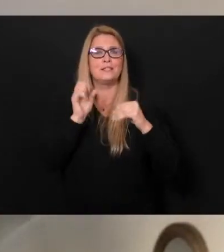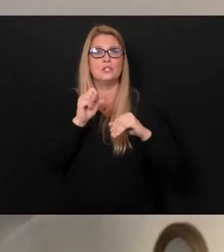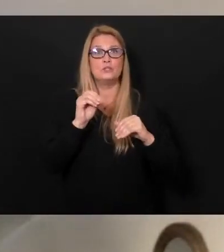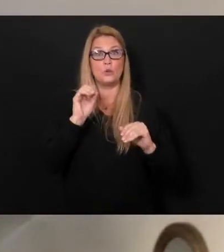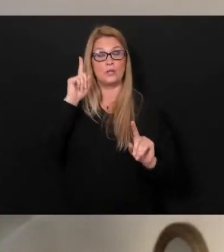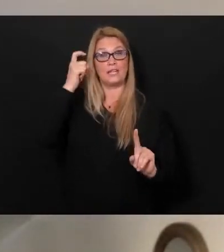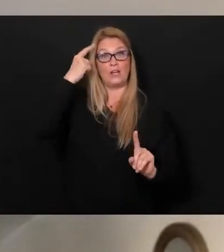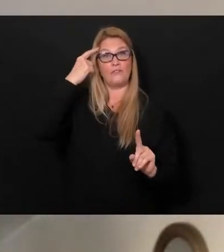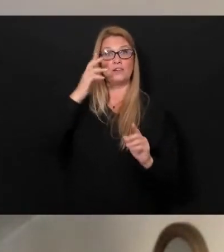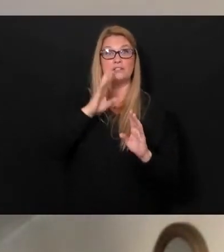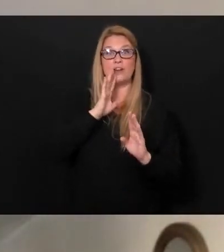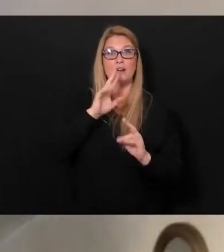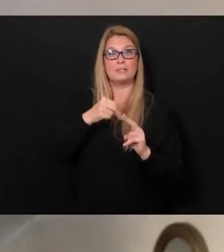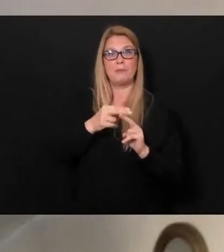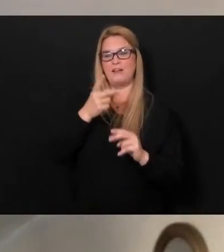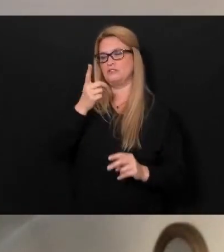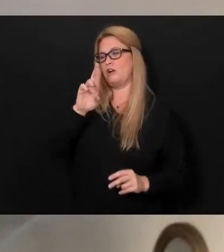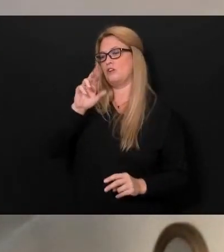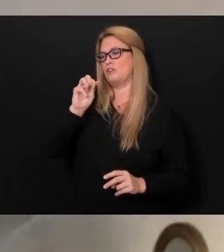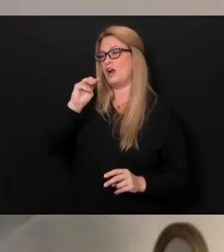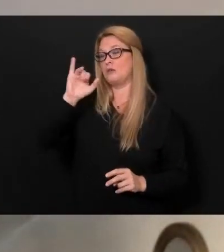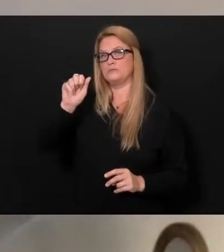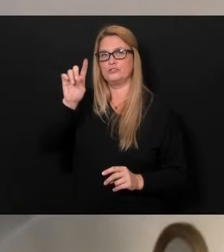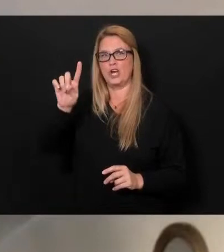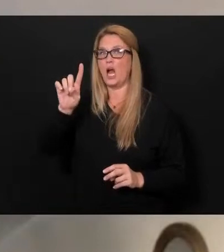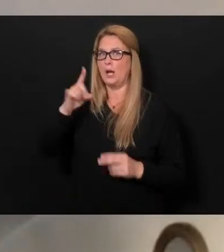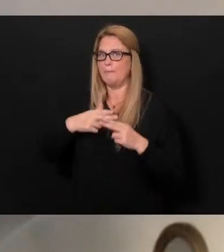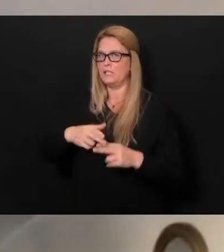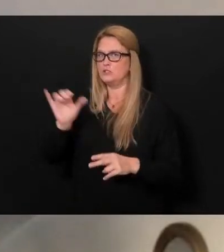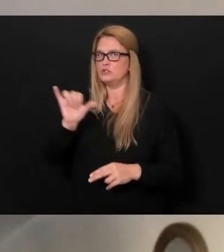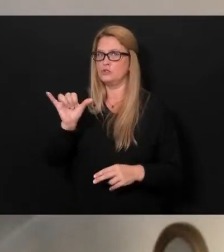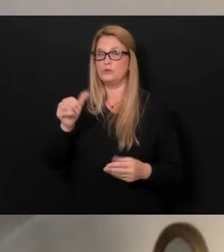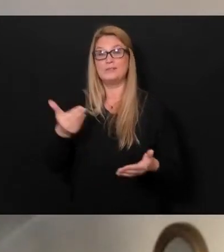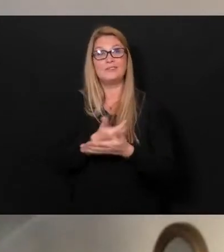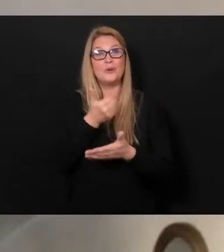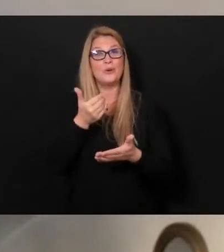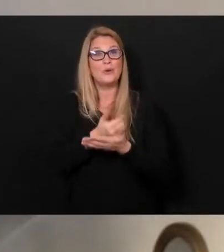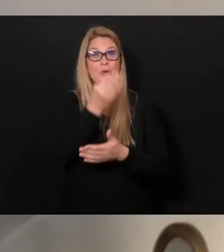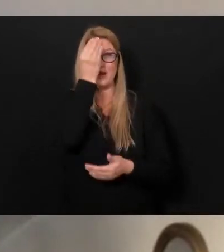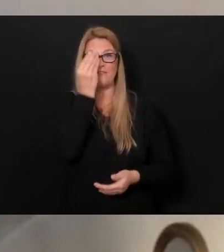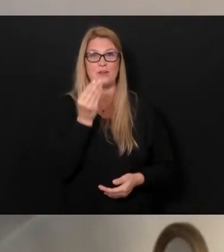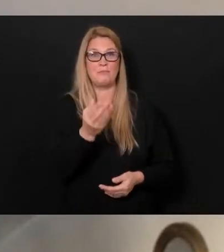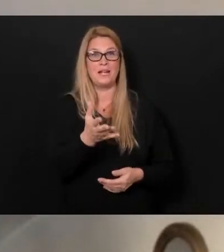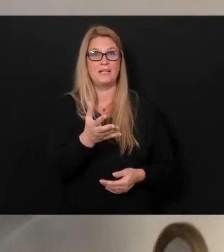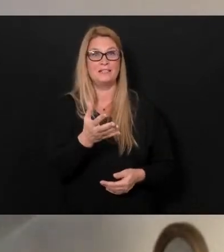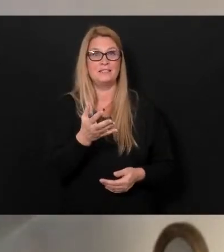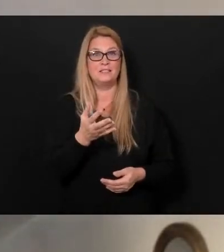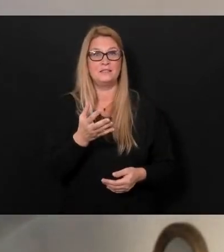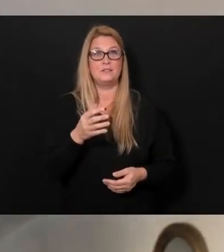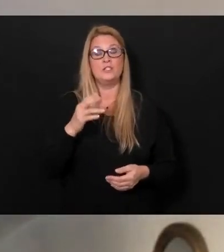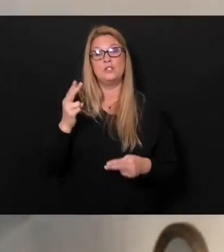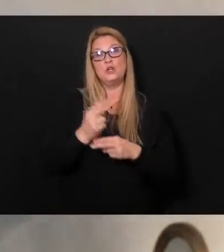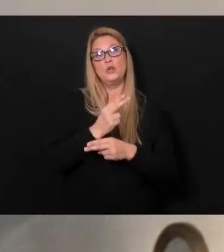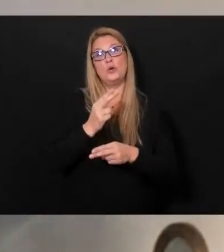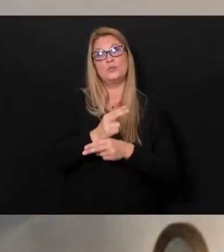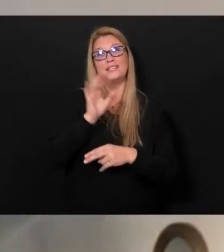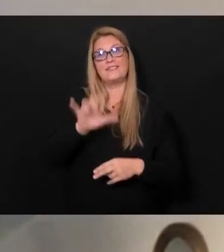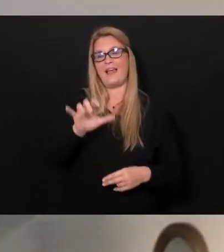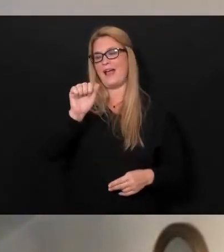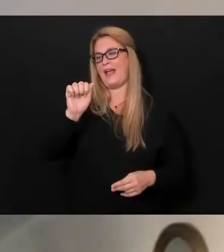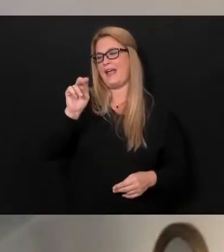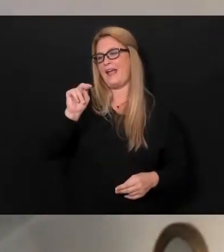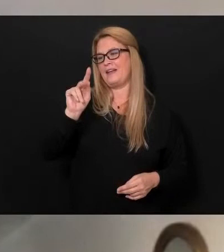Dr. Amjad has talked a lot, there is new data to suggest that use of the monoclonal antibody, the Lilly